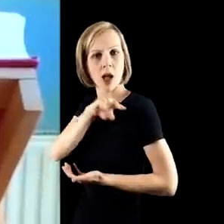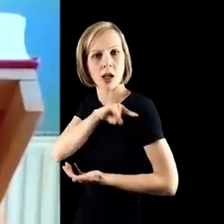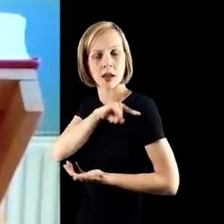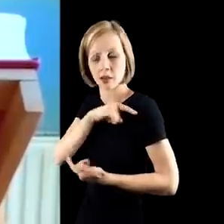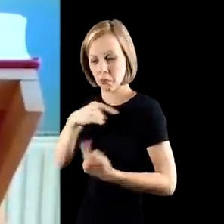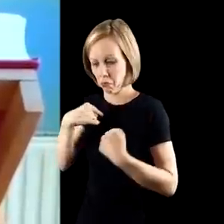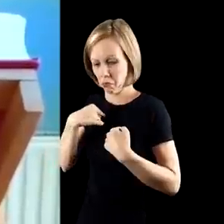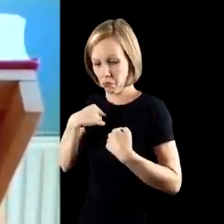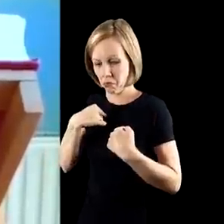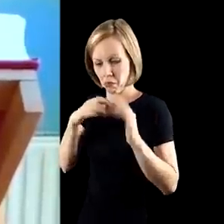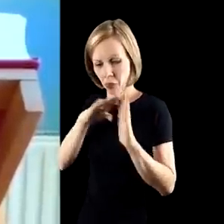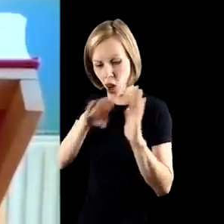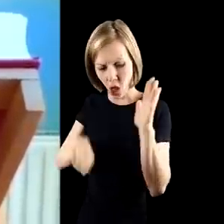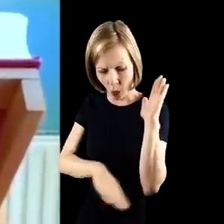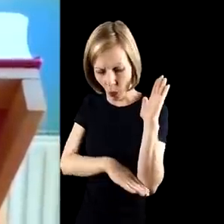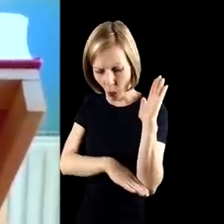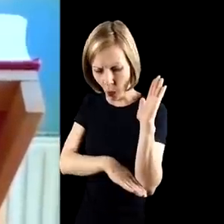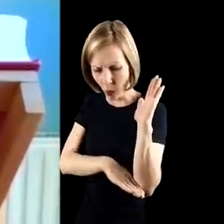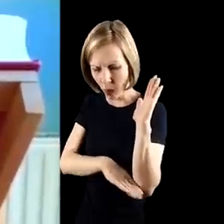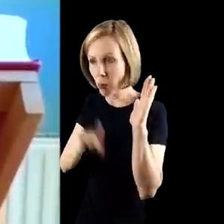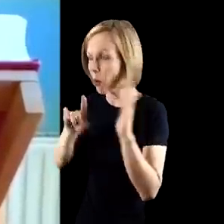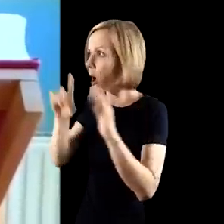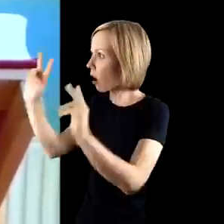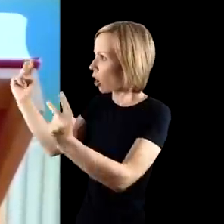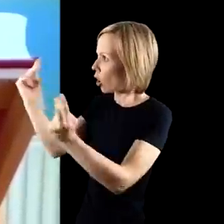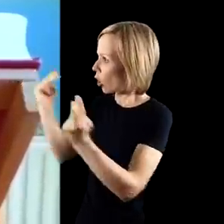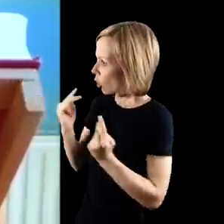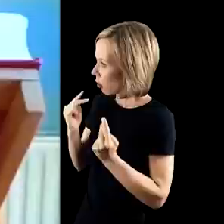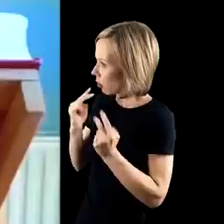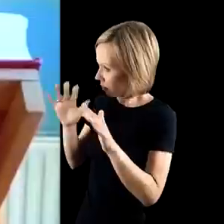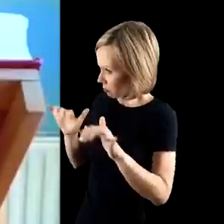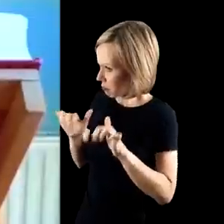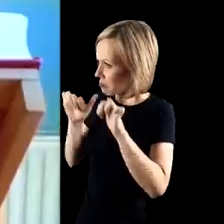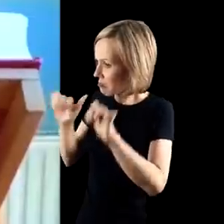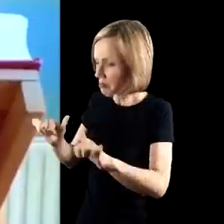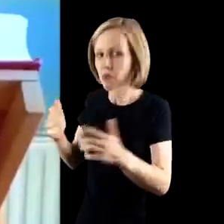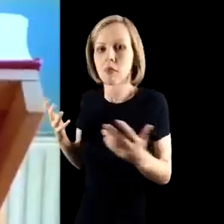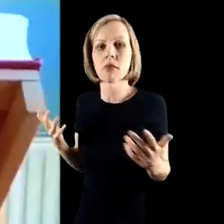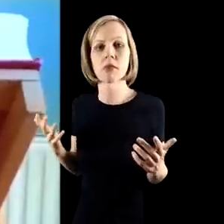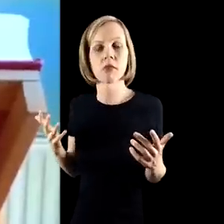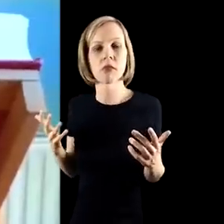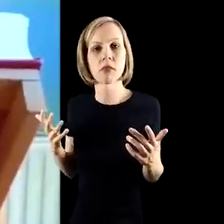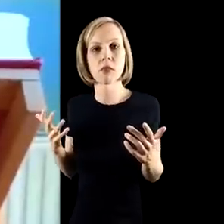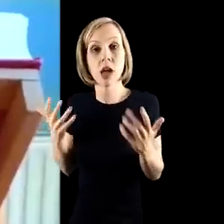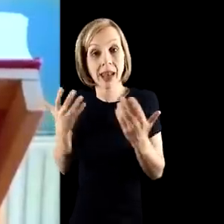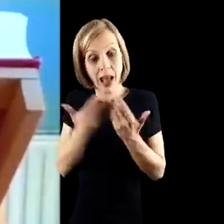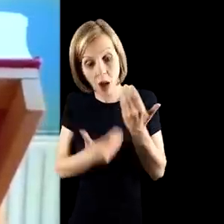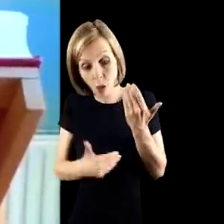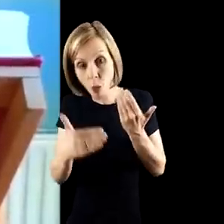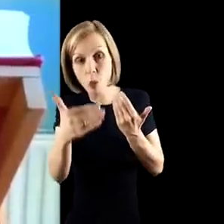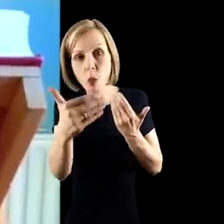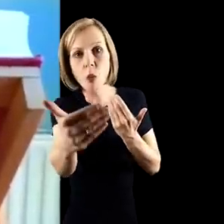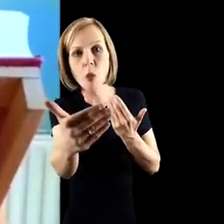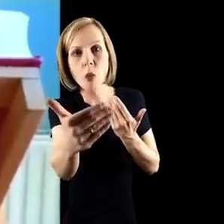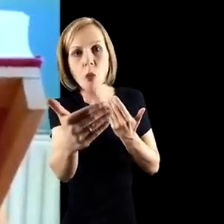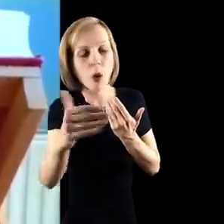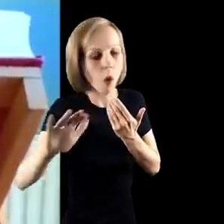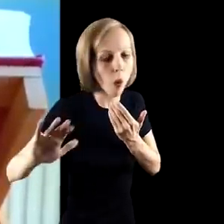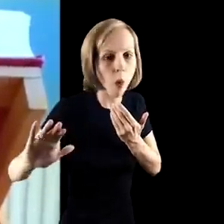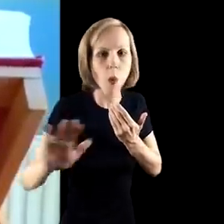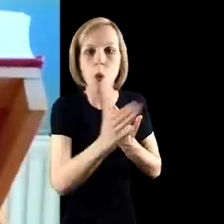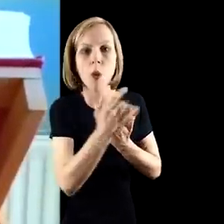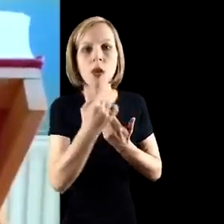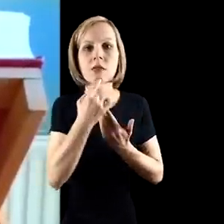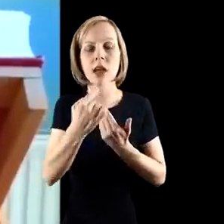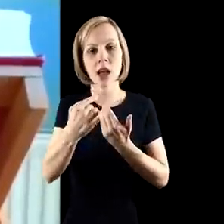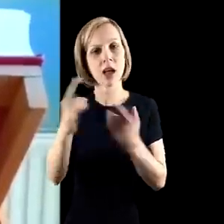on the lowliness of his servant. Surely, from now on, all generations will